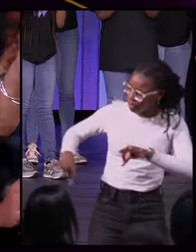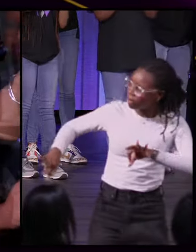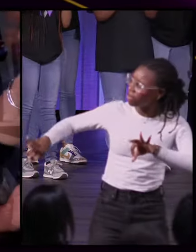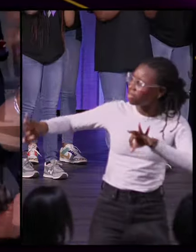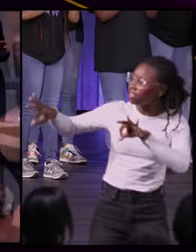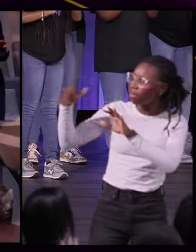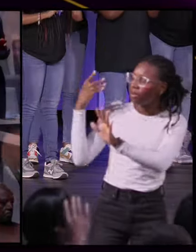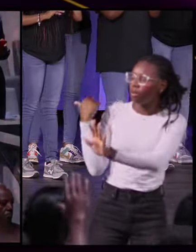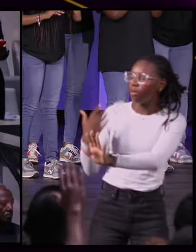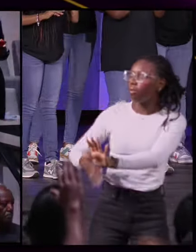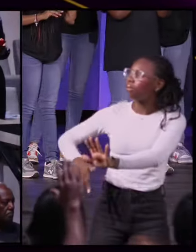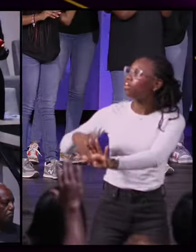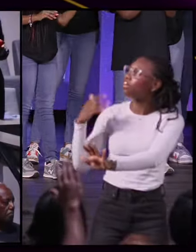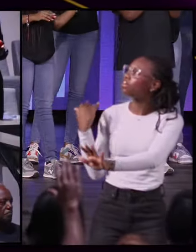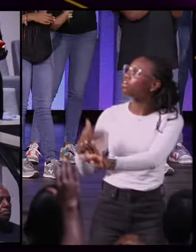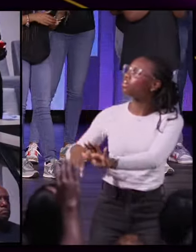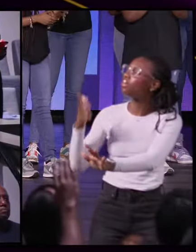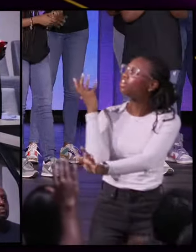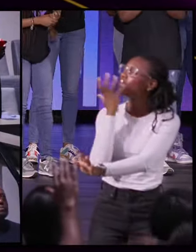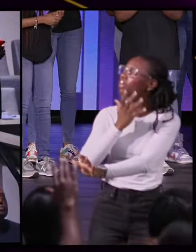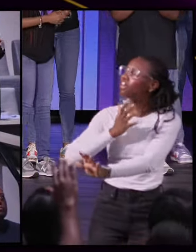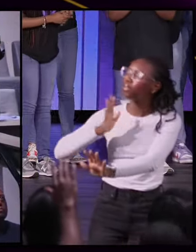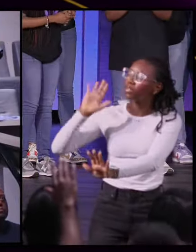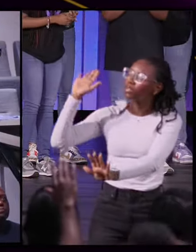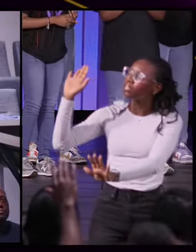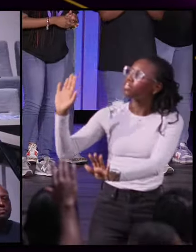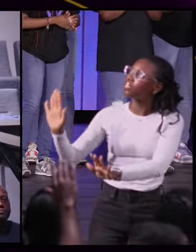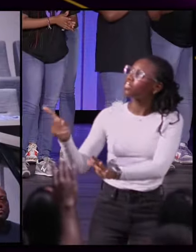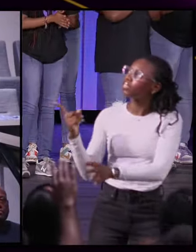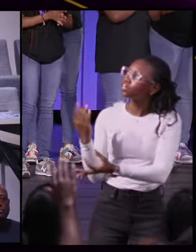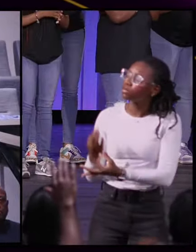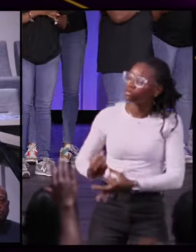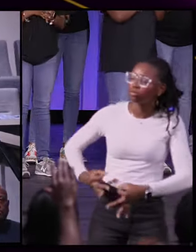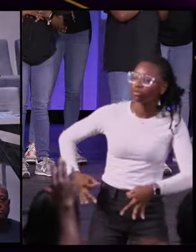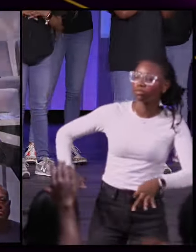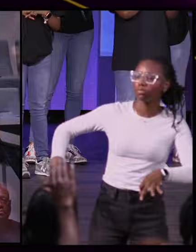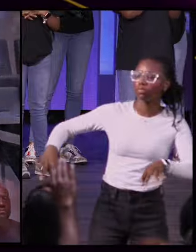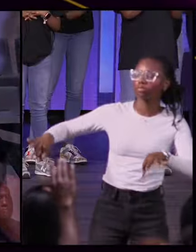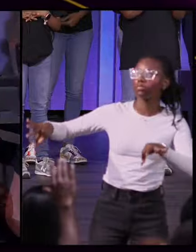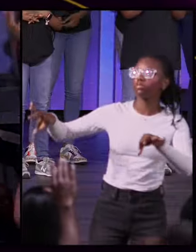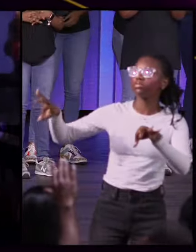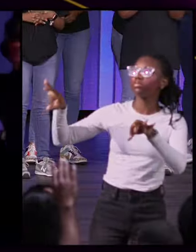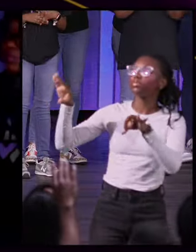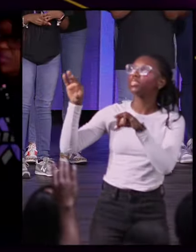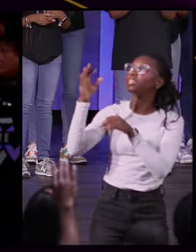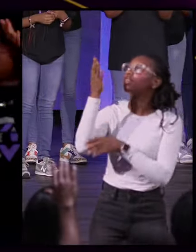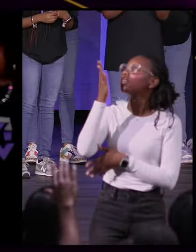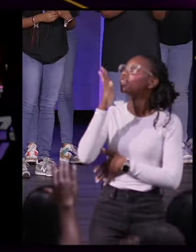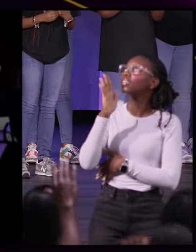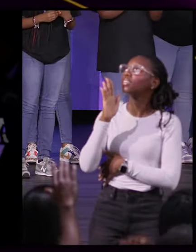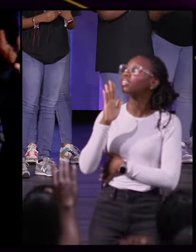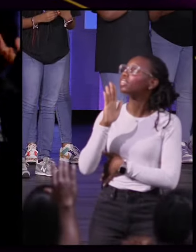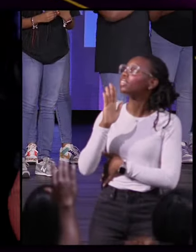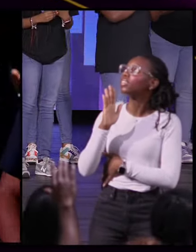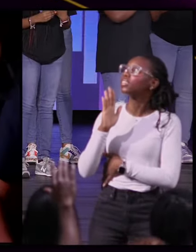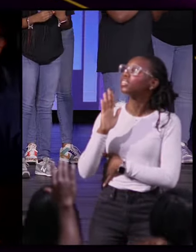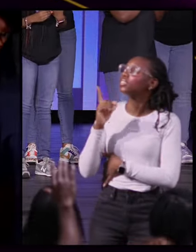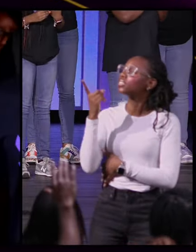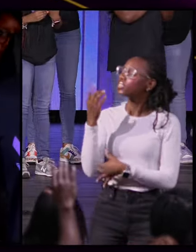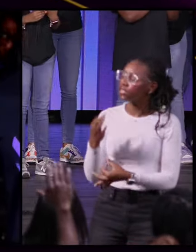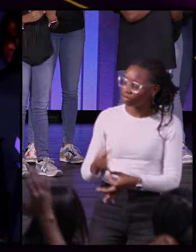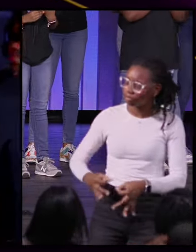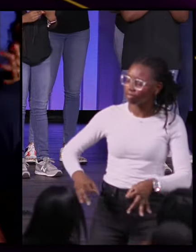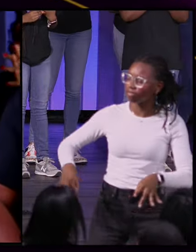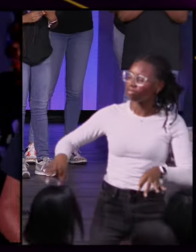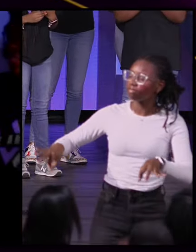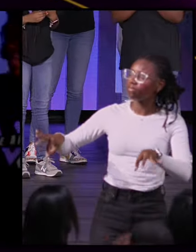God, you're worthy. Oh, you're worthy. Oh, God, he's